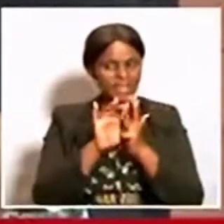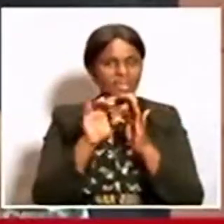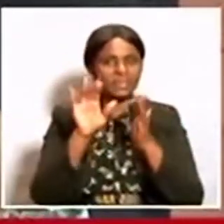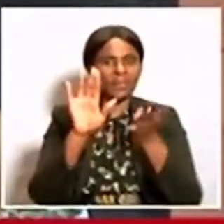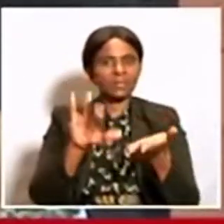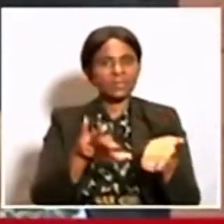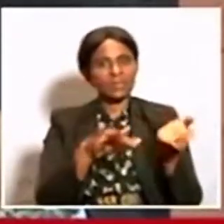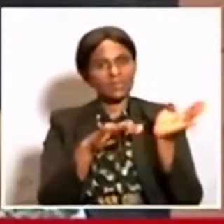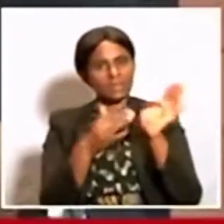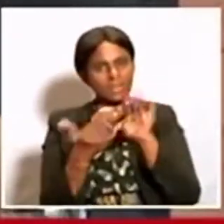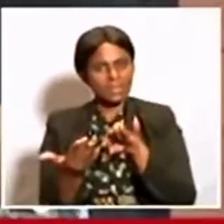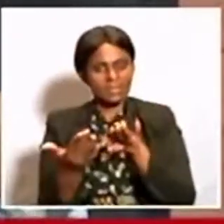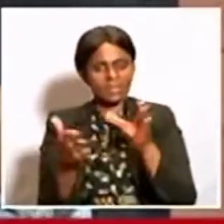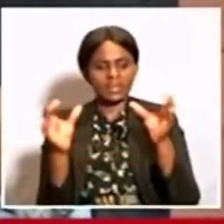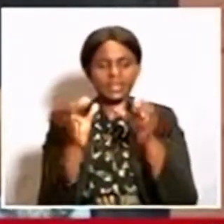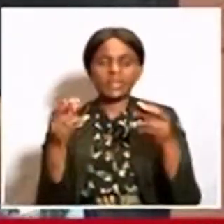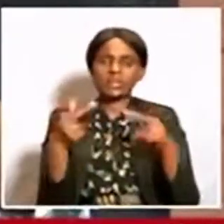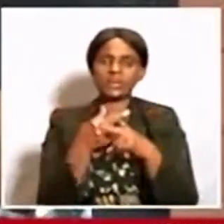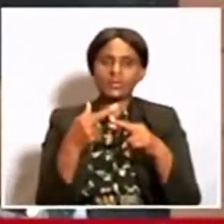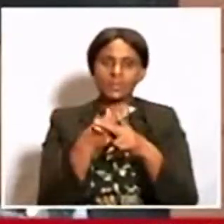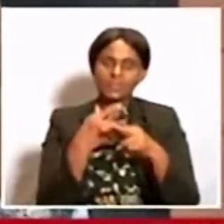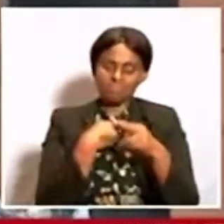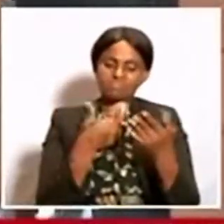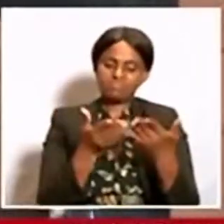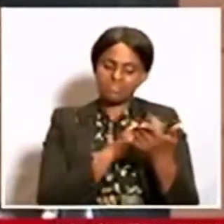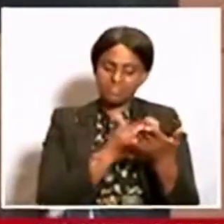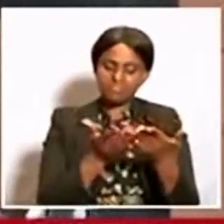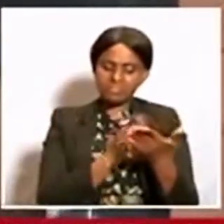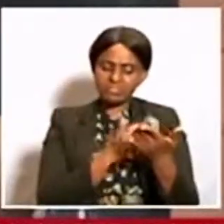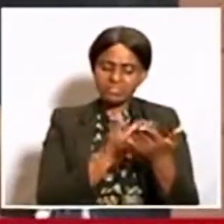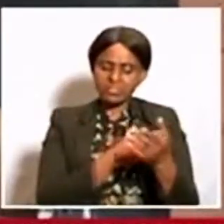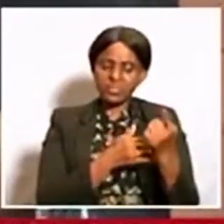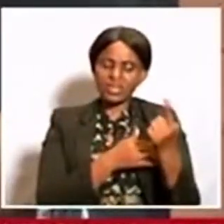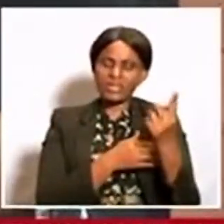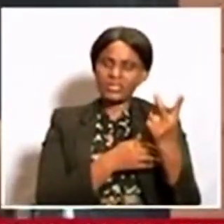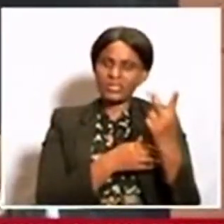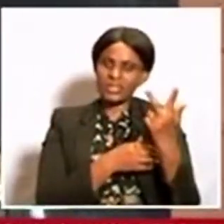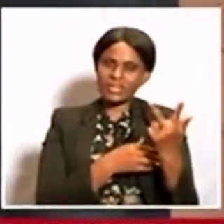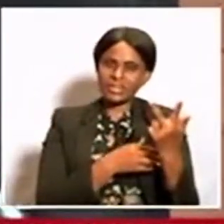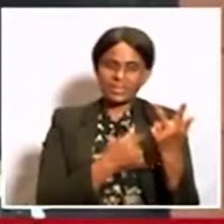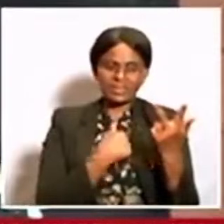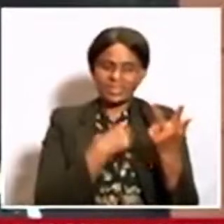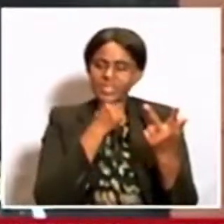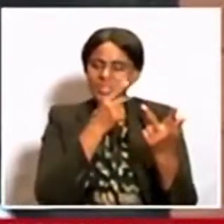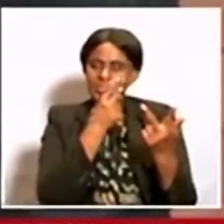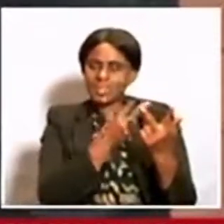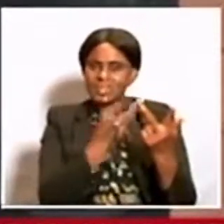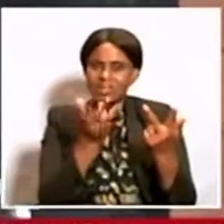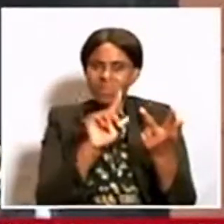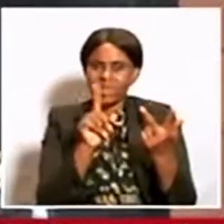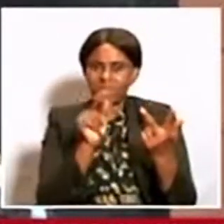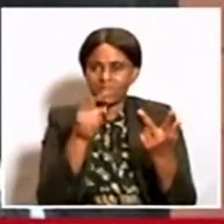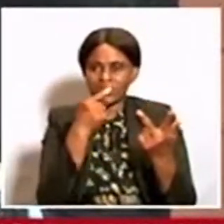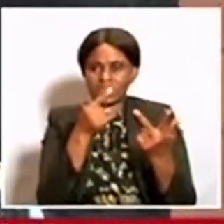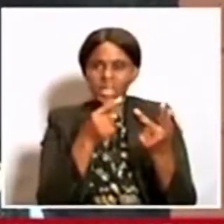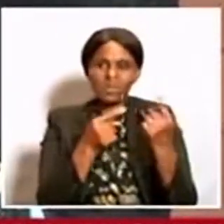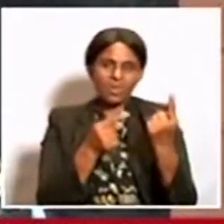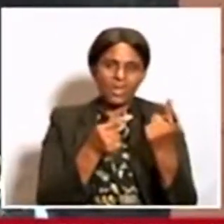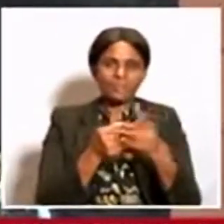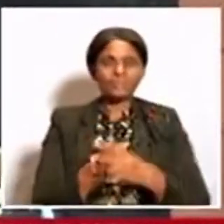collapsed classroom block. I've gone through Appendix 1, 2, 3. I have not seen where you're saying Appendix